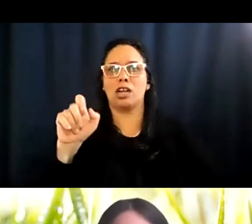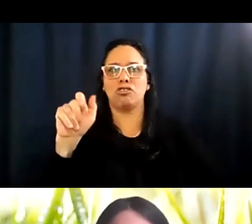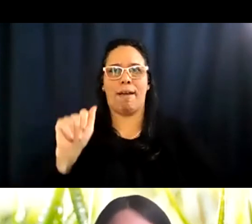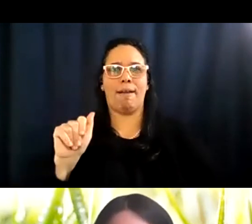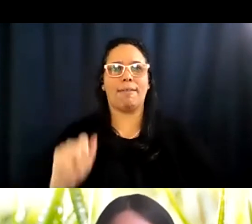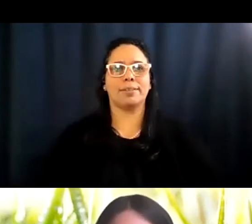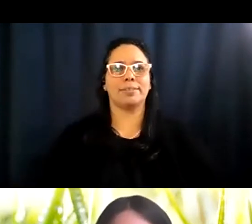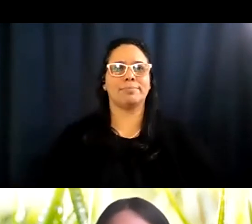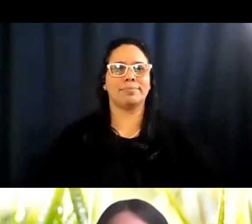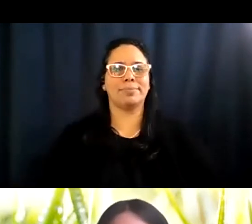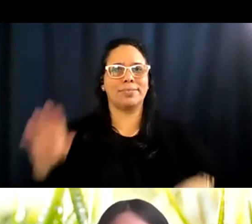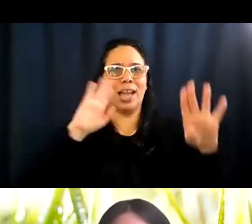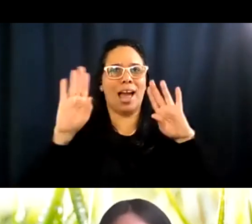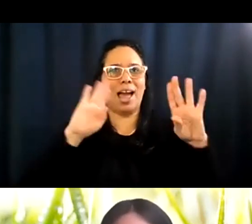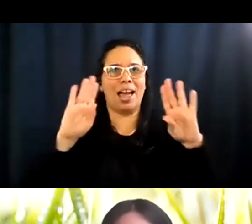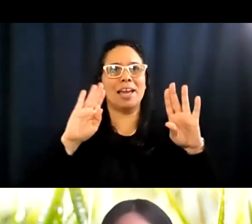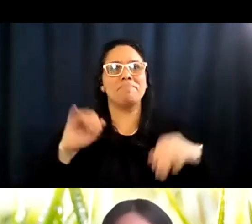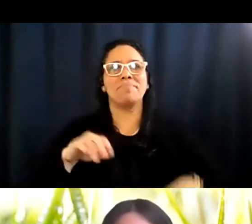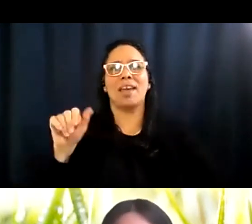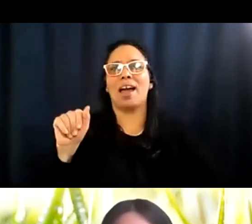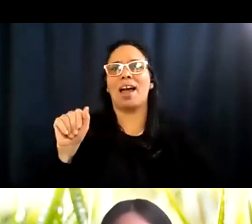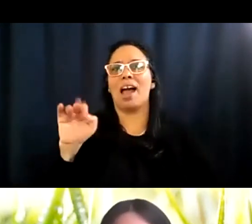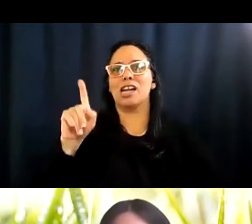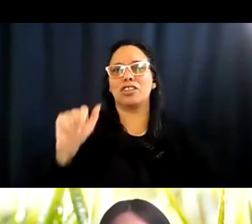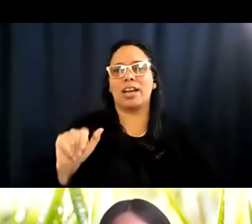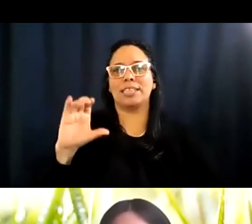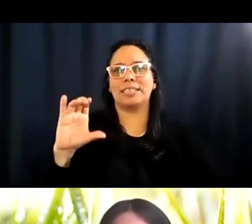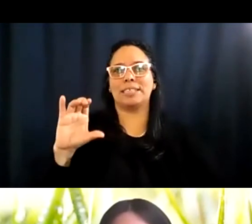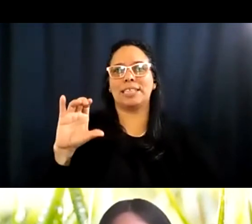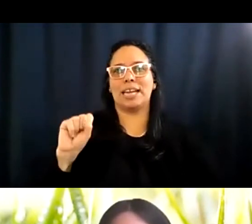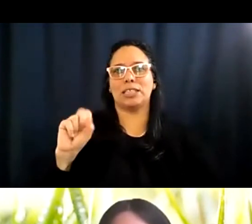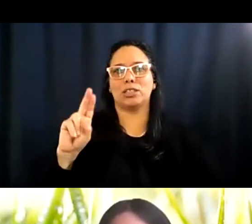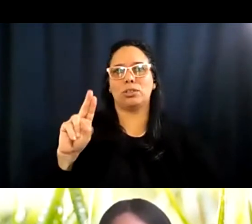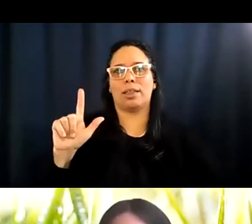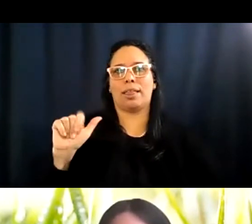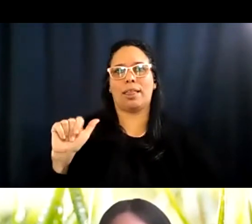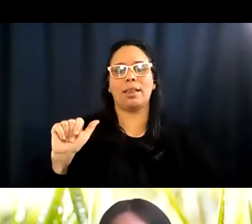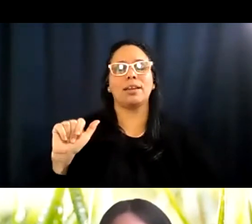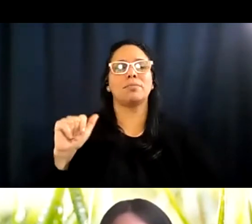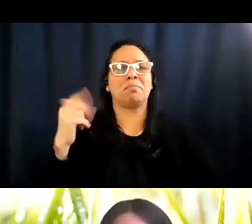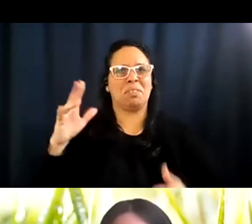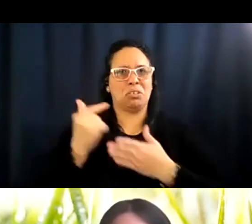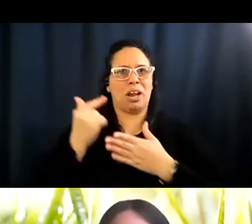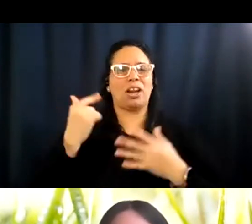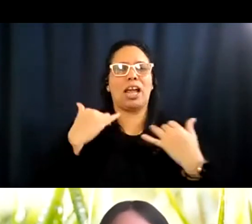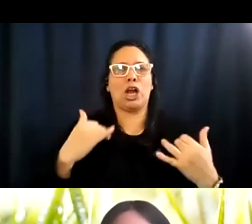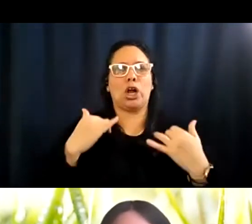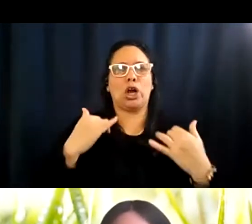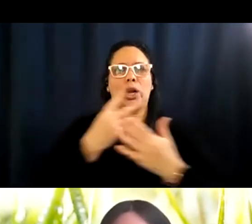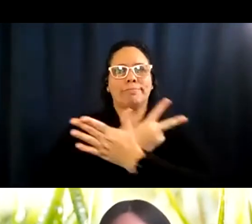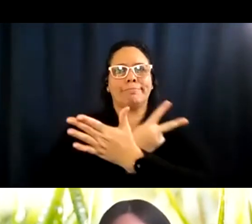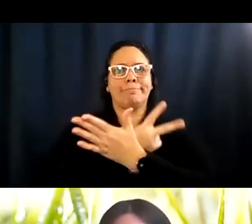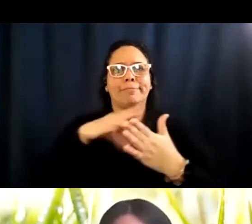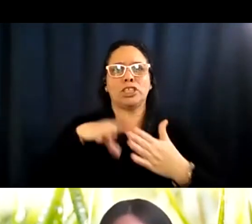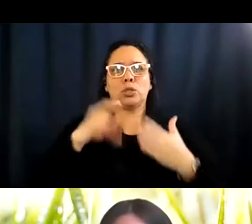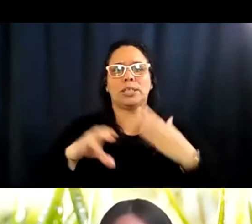All right, hi everyone. Andrea is a Cal State Los Angeles alum and a current graduate student at Cal State Fullerton. As a